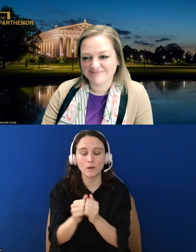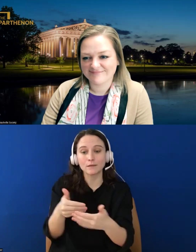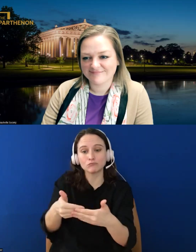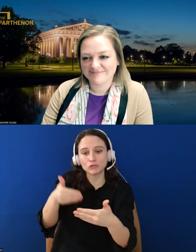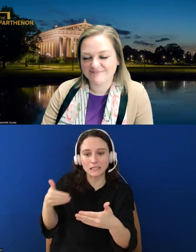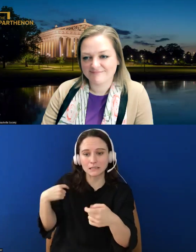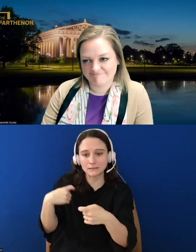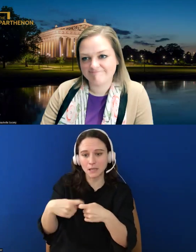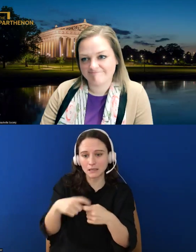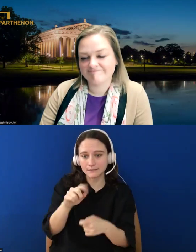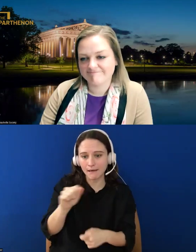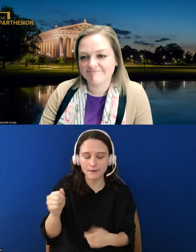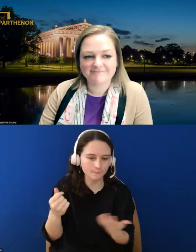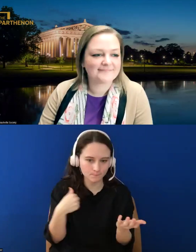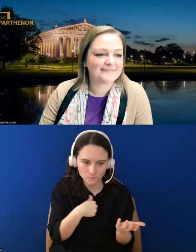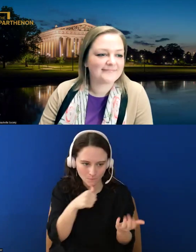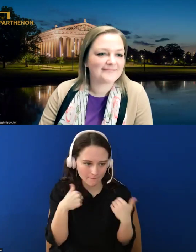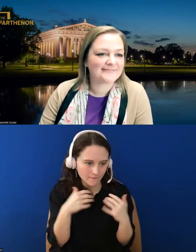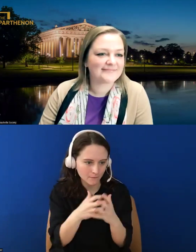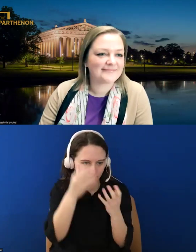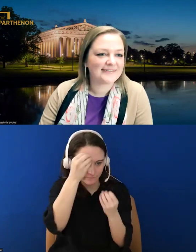much information.